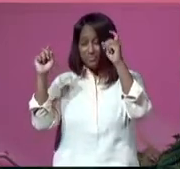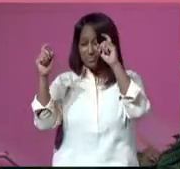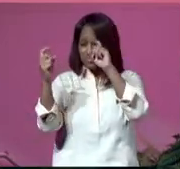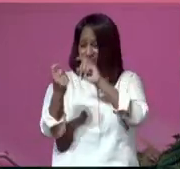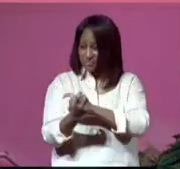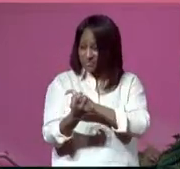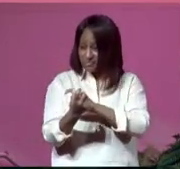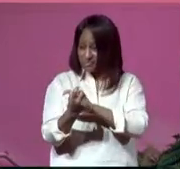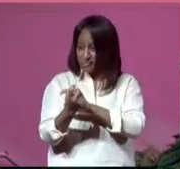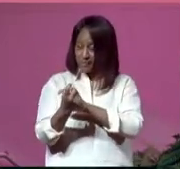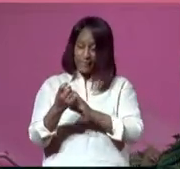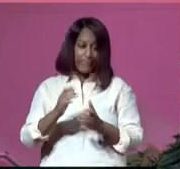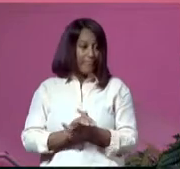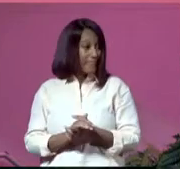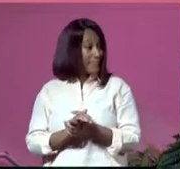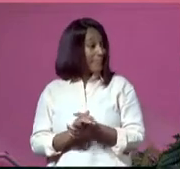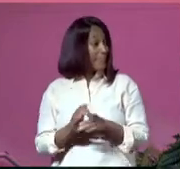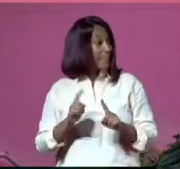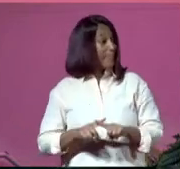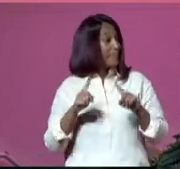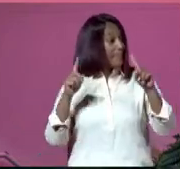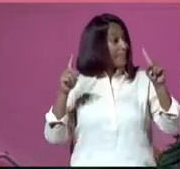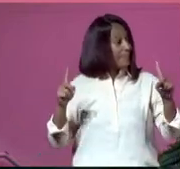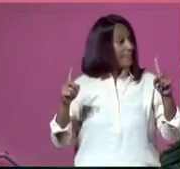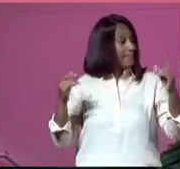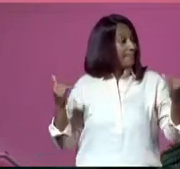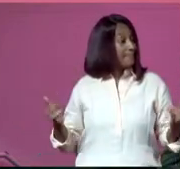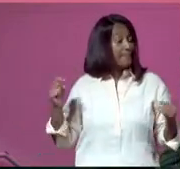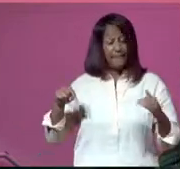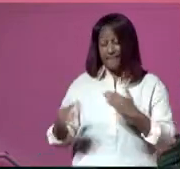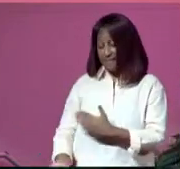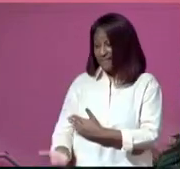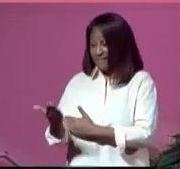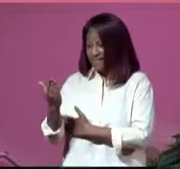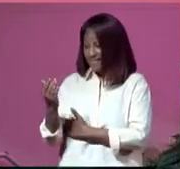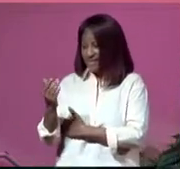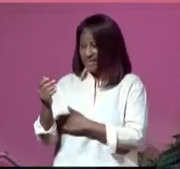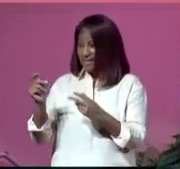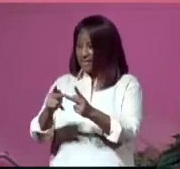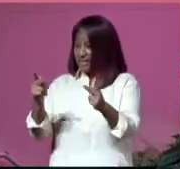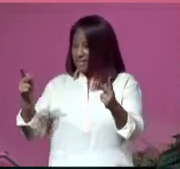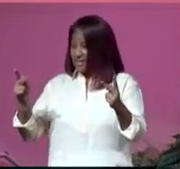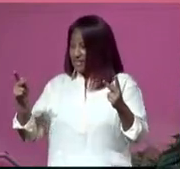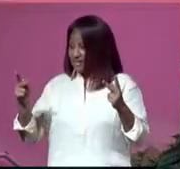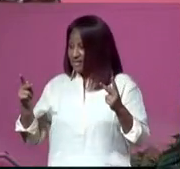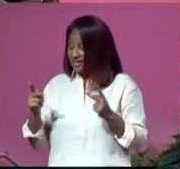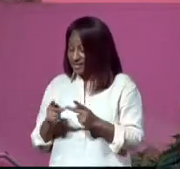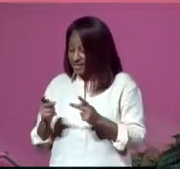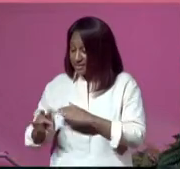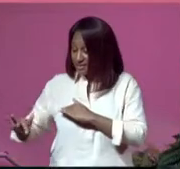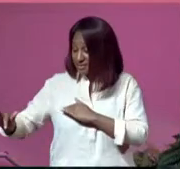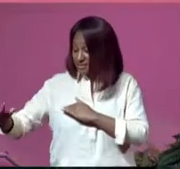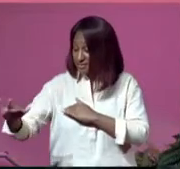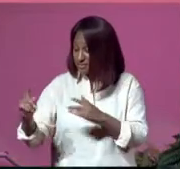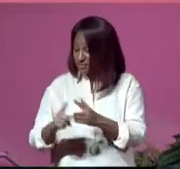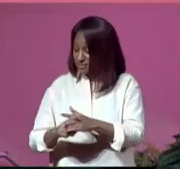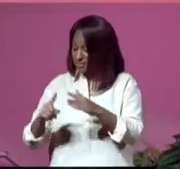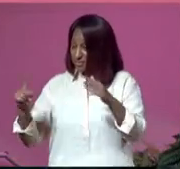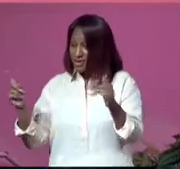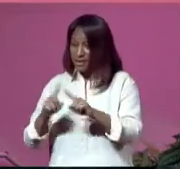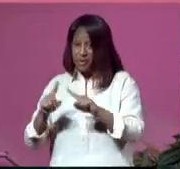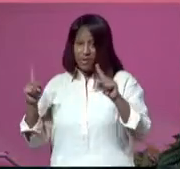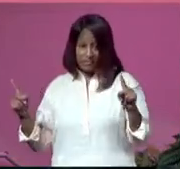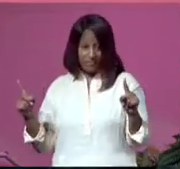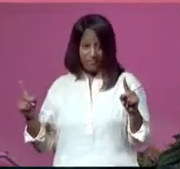sees herself as. But here's the shout this morning. The place she thought was an escape was really a